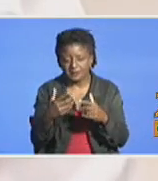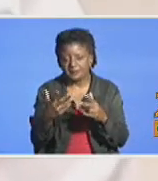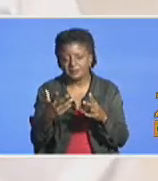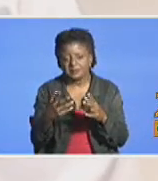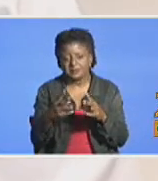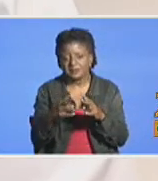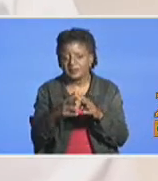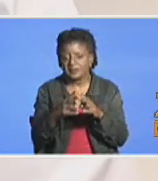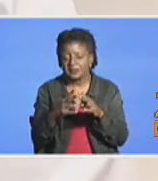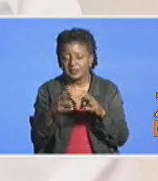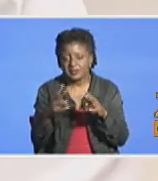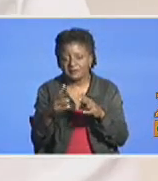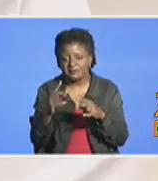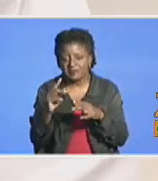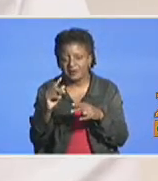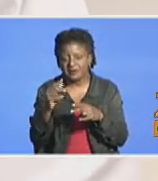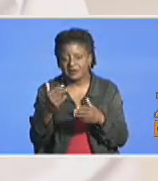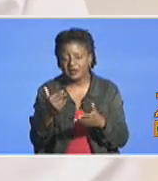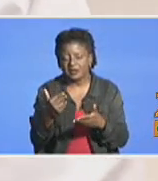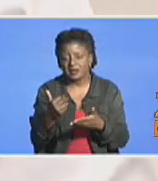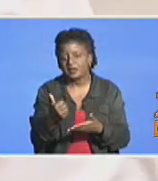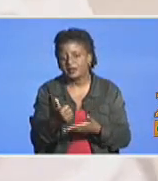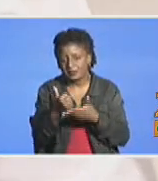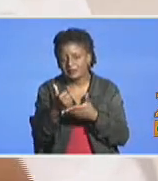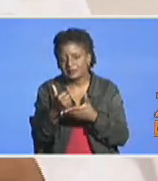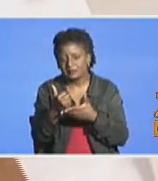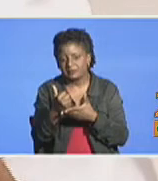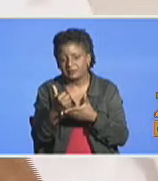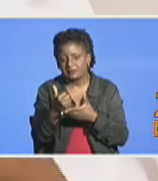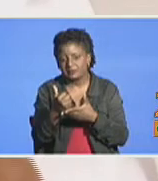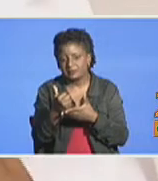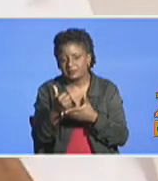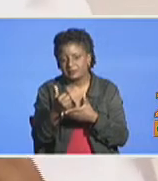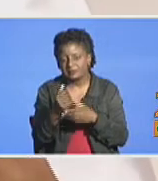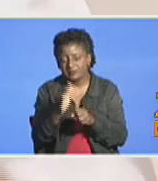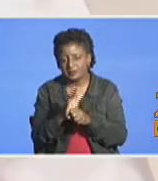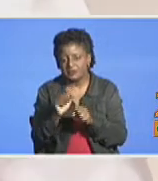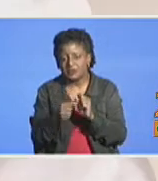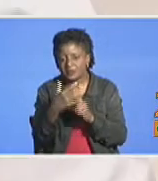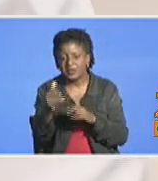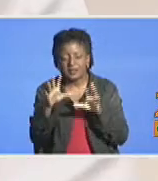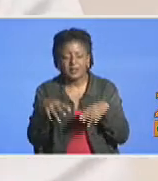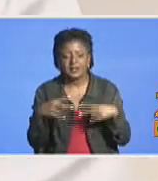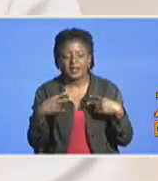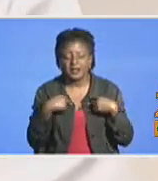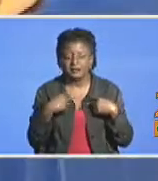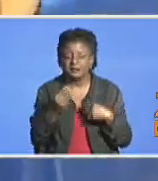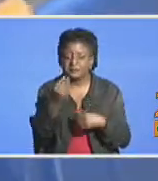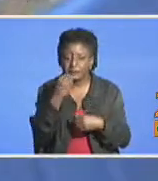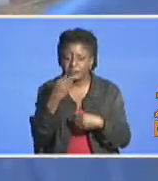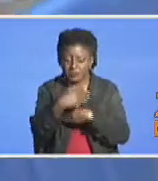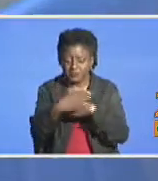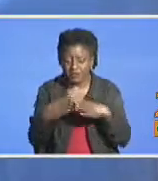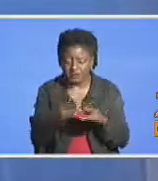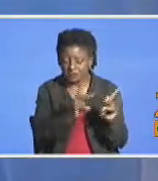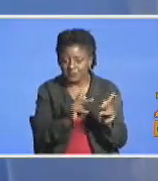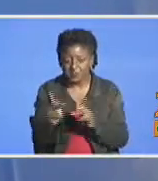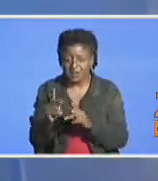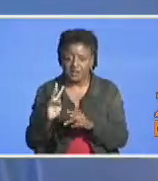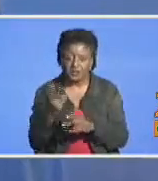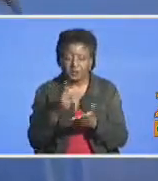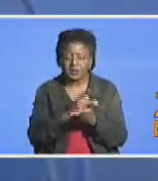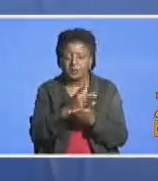times of impending storm, so that they can have food boxes prepared. We purchase supplies of